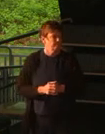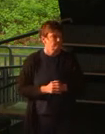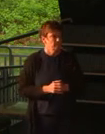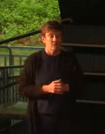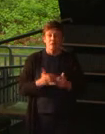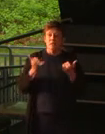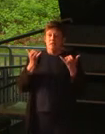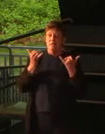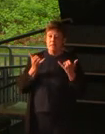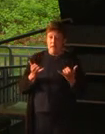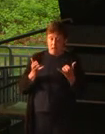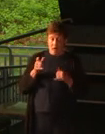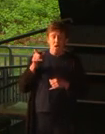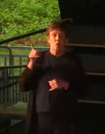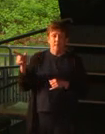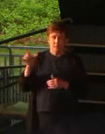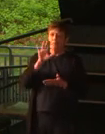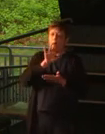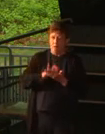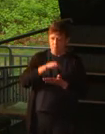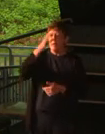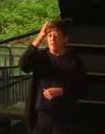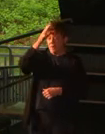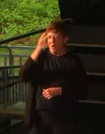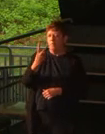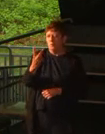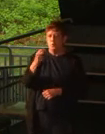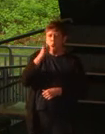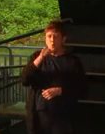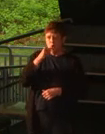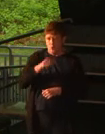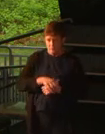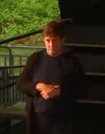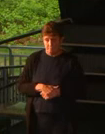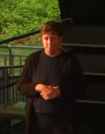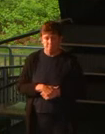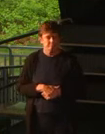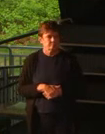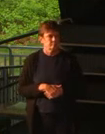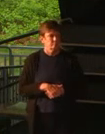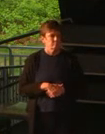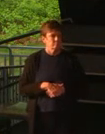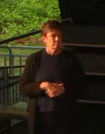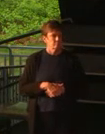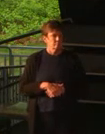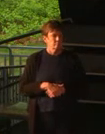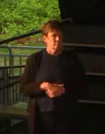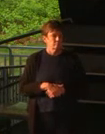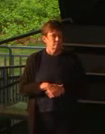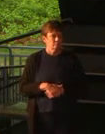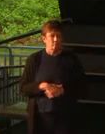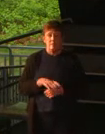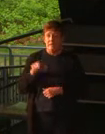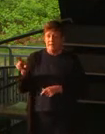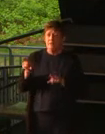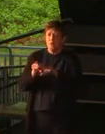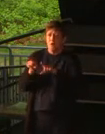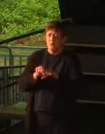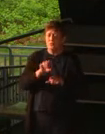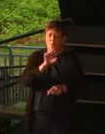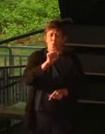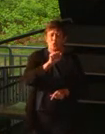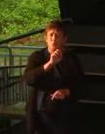in New Bedford, Stan is a husband and father of two girls. He has held roles as a chef at a James